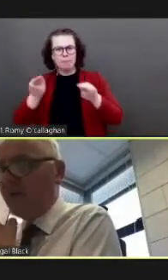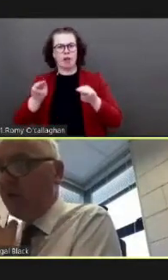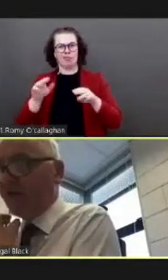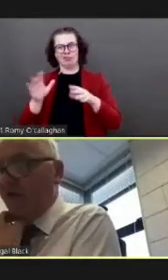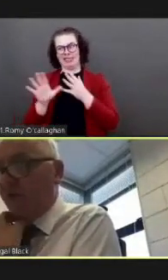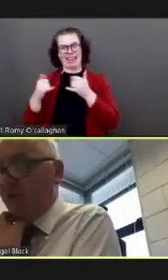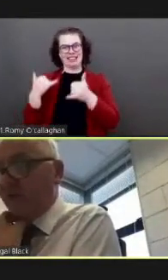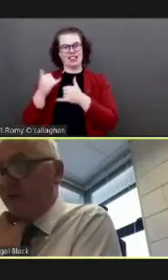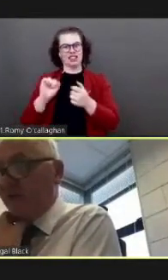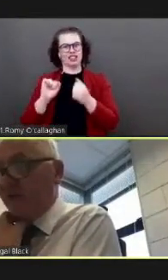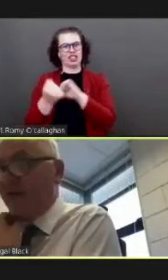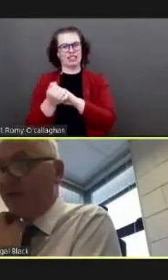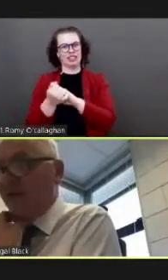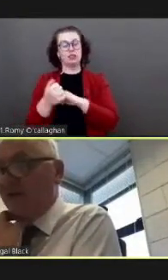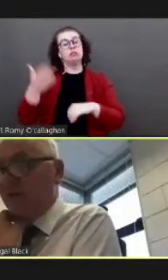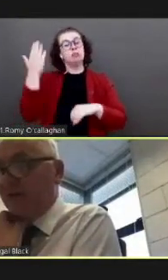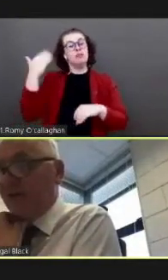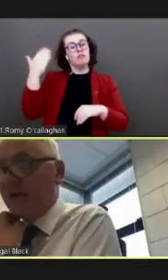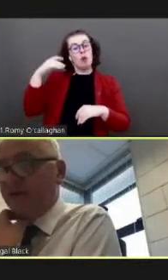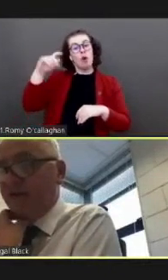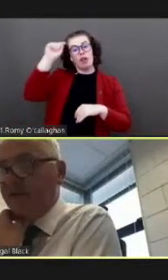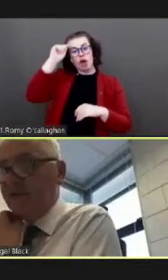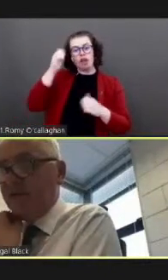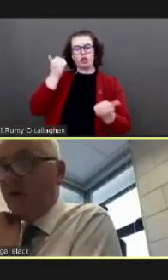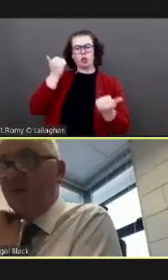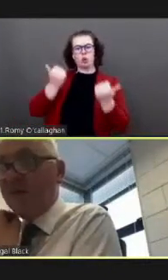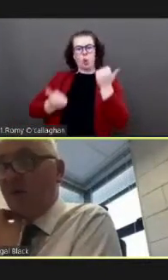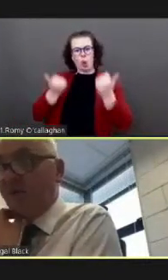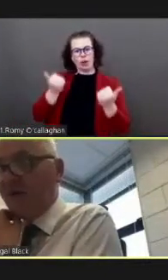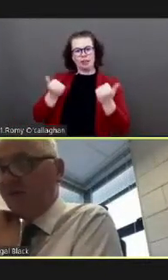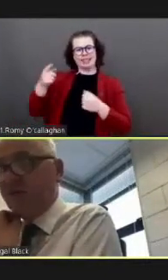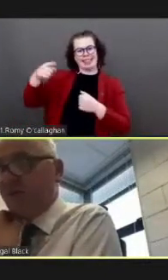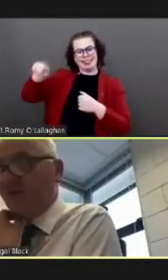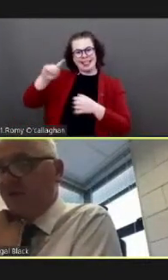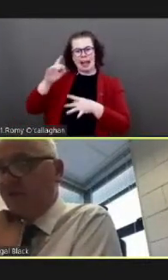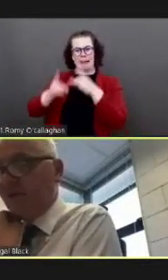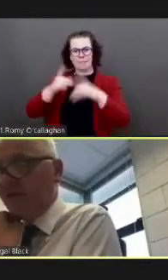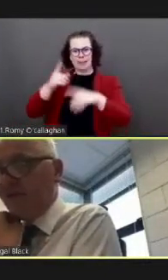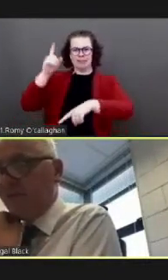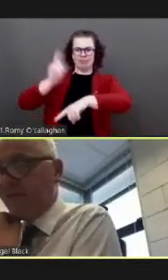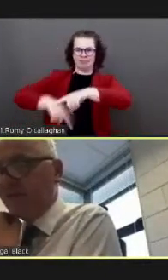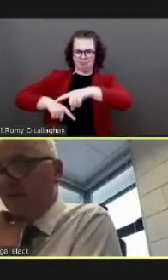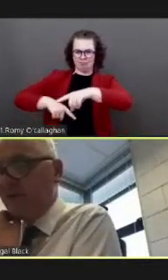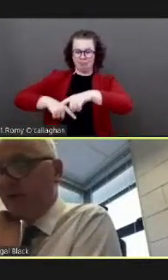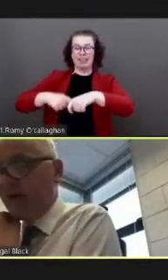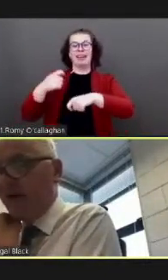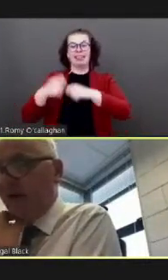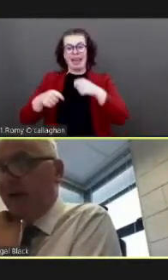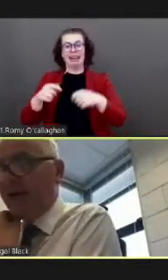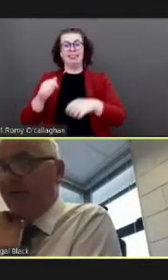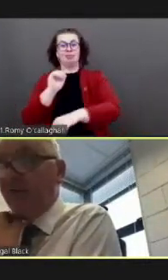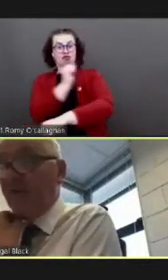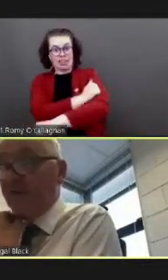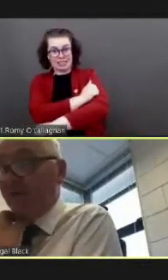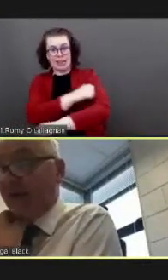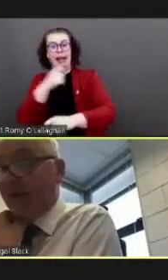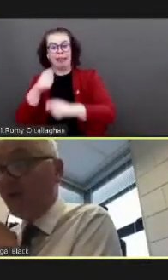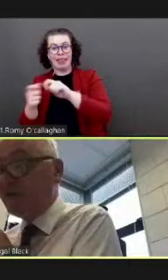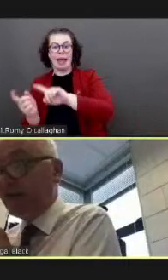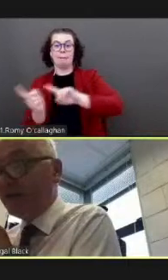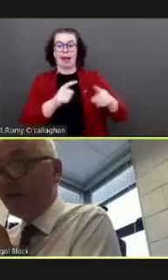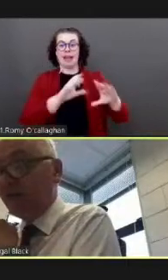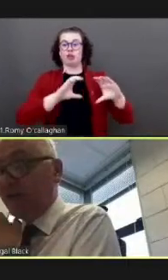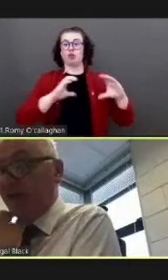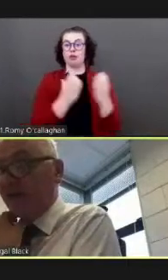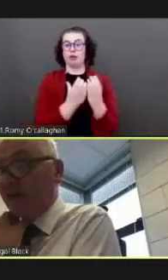know, courts do the punishment, they deny the liberty, and almost all prisoners return to the community. And ultimately,